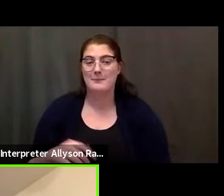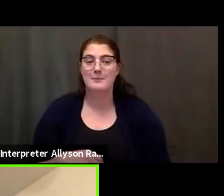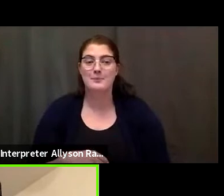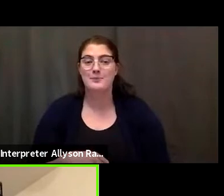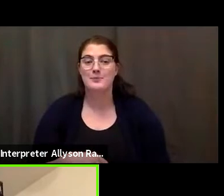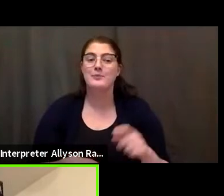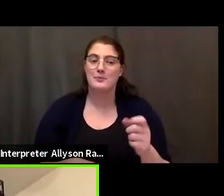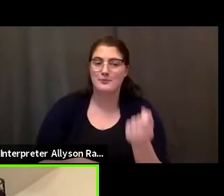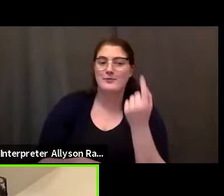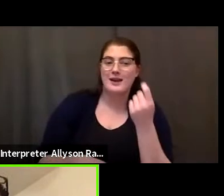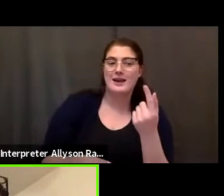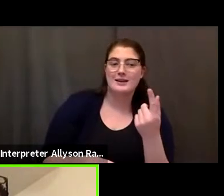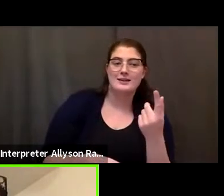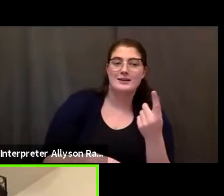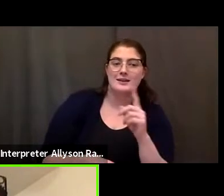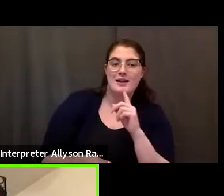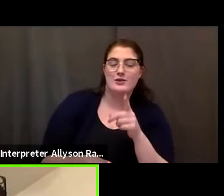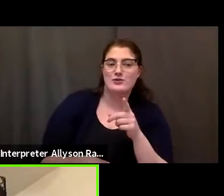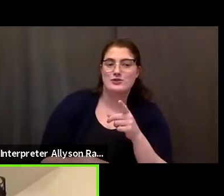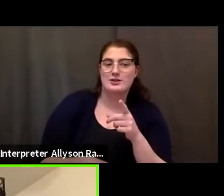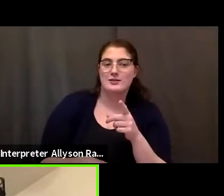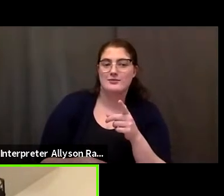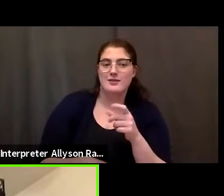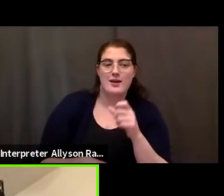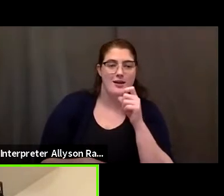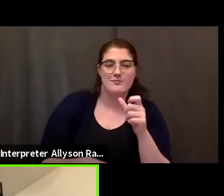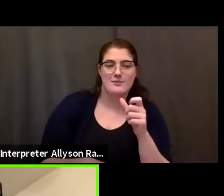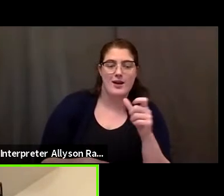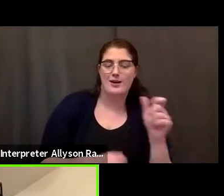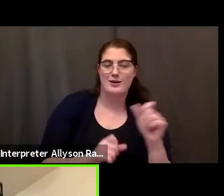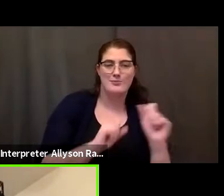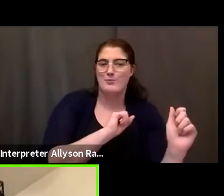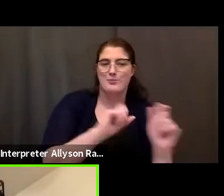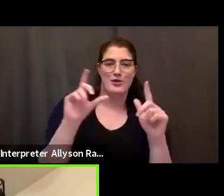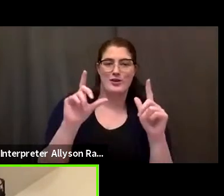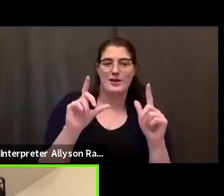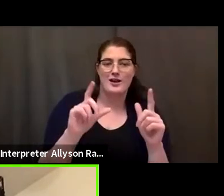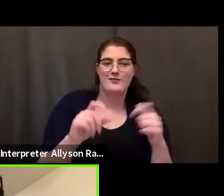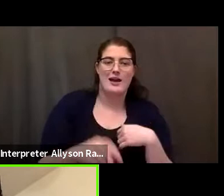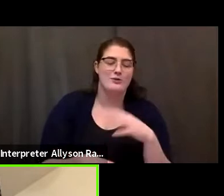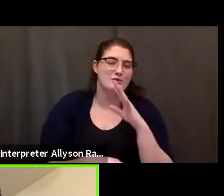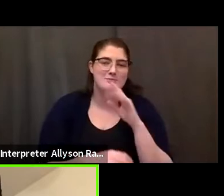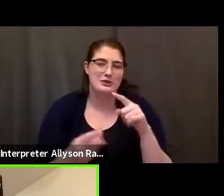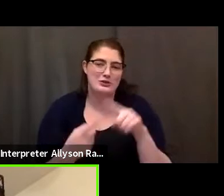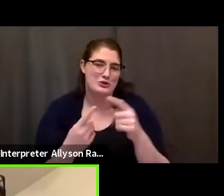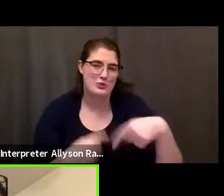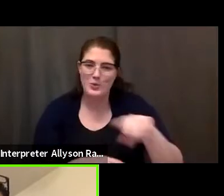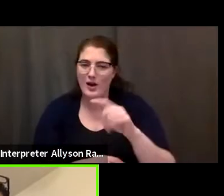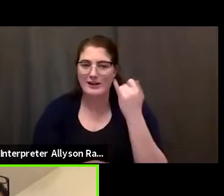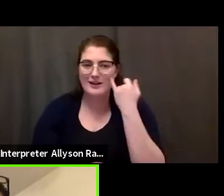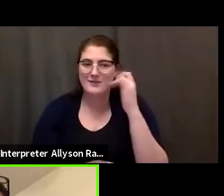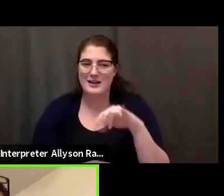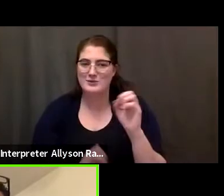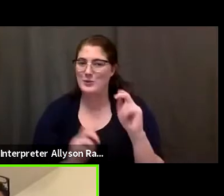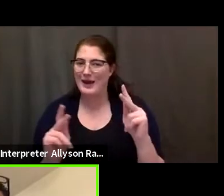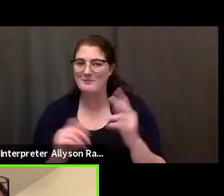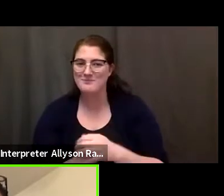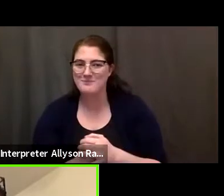No, I got it. I'll actually, I'm just not able to pull it up, but I'll actually just speak to the slides if that's okay.